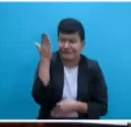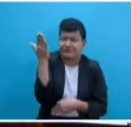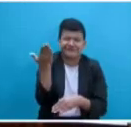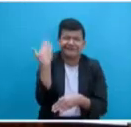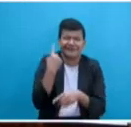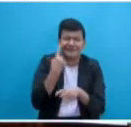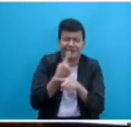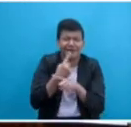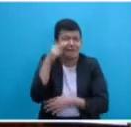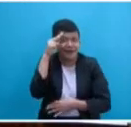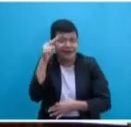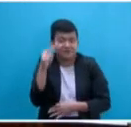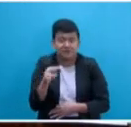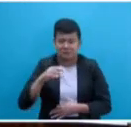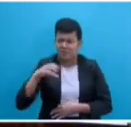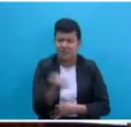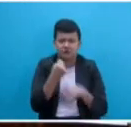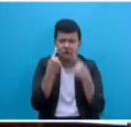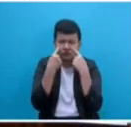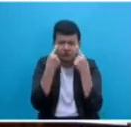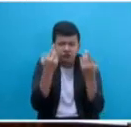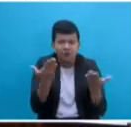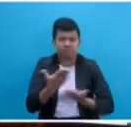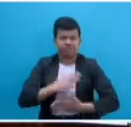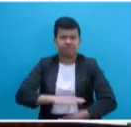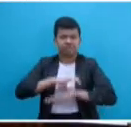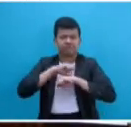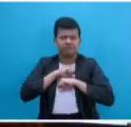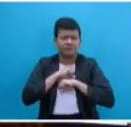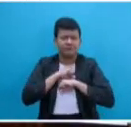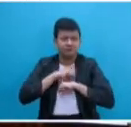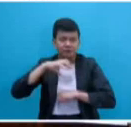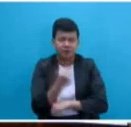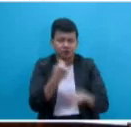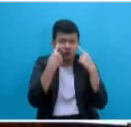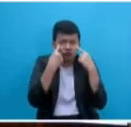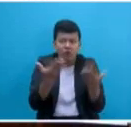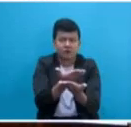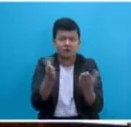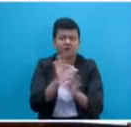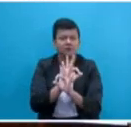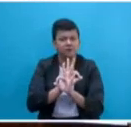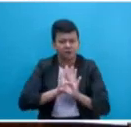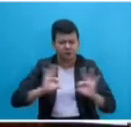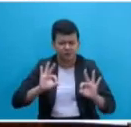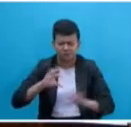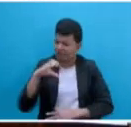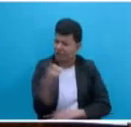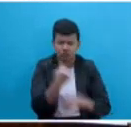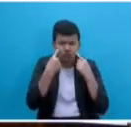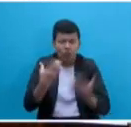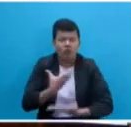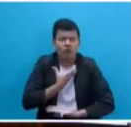exude confidence. He must exude peace. He must exude comfort. He